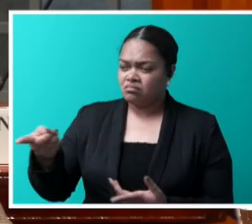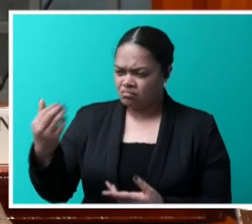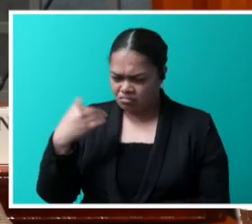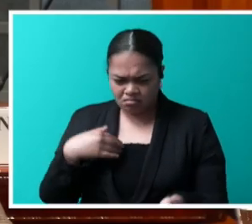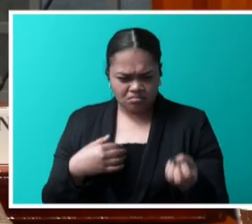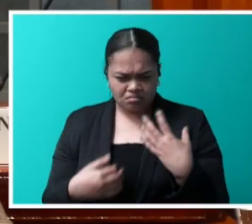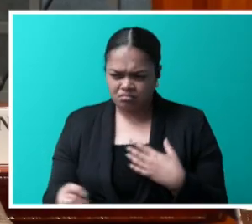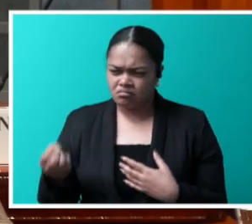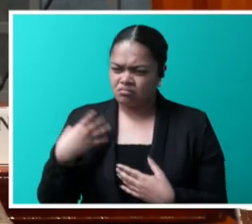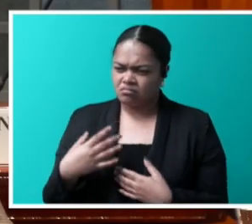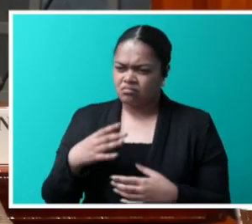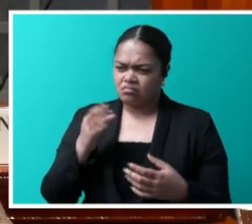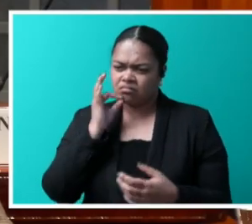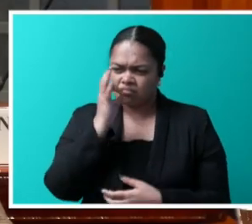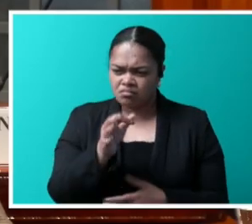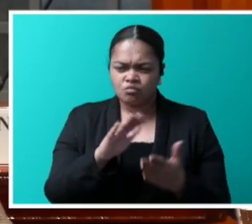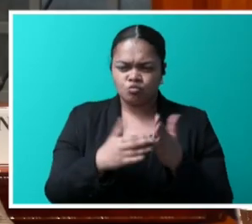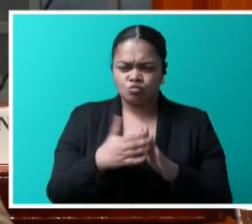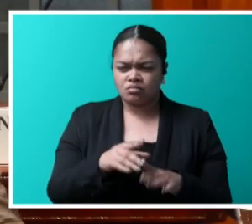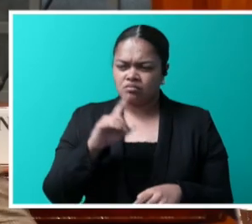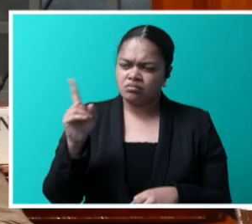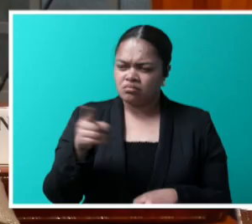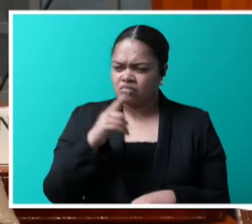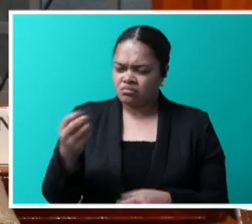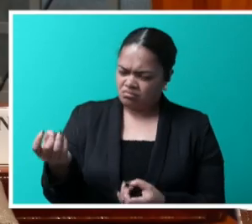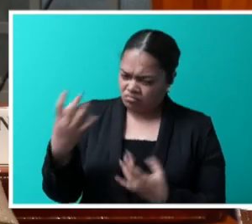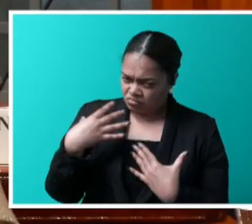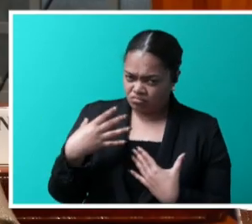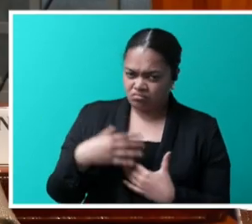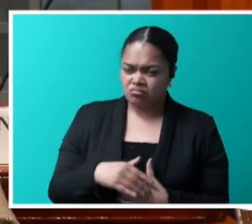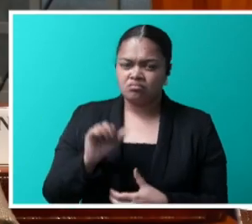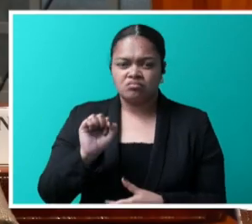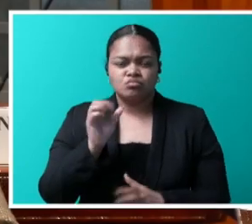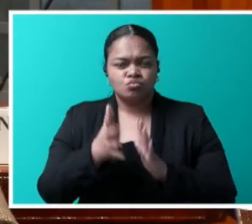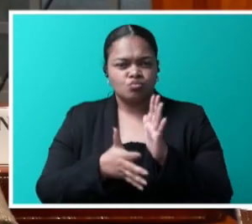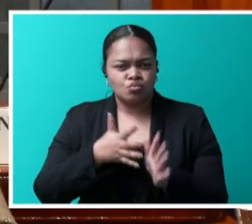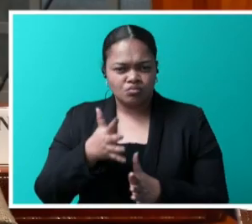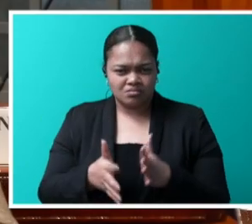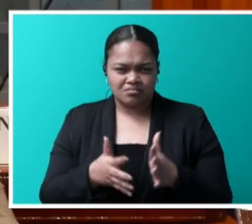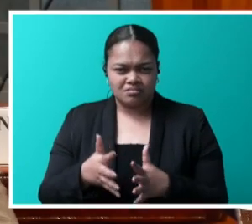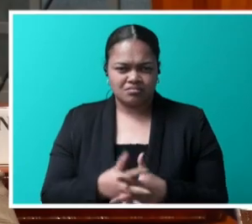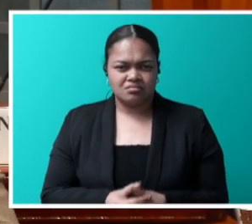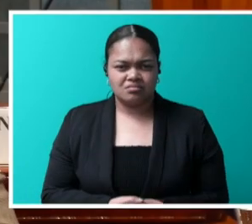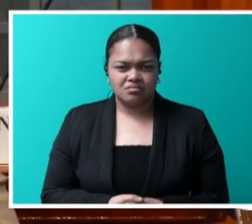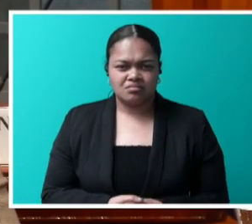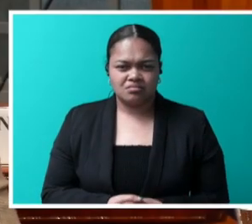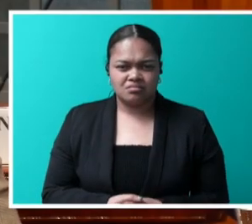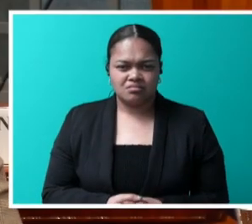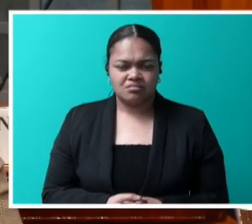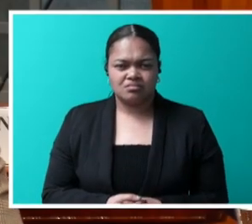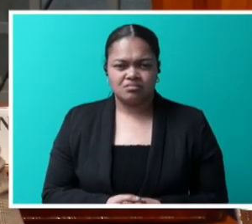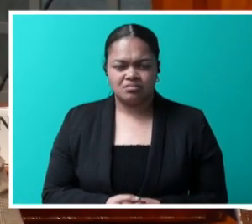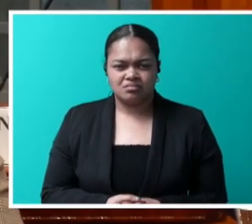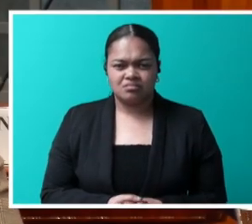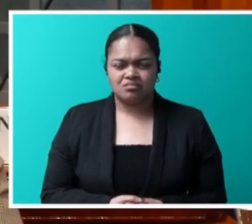from communities across the nation tells its own story. And it